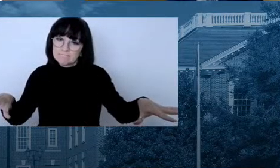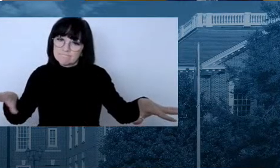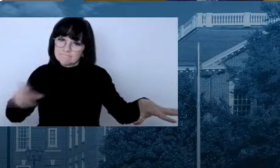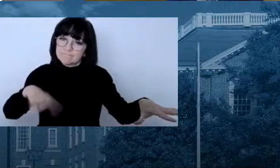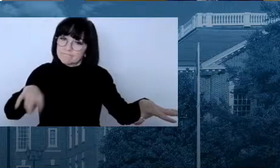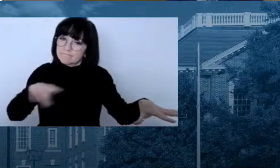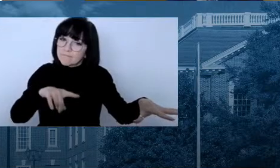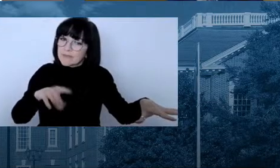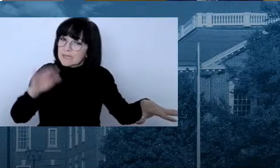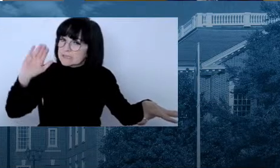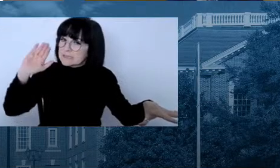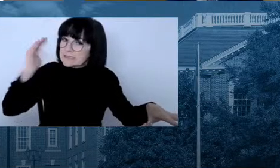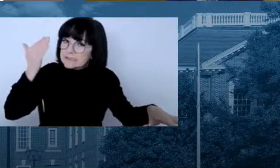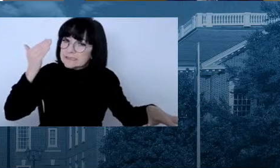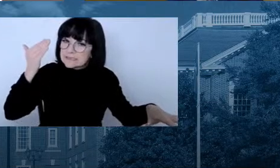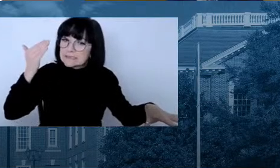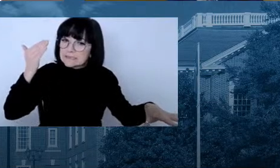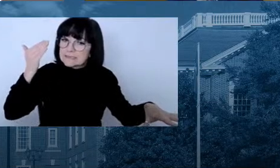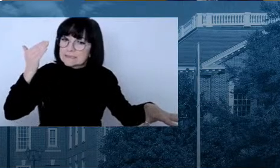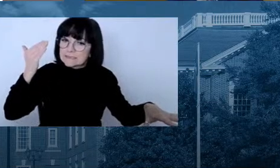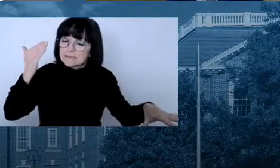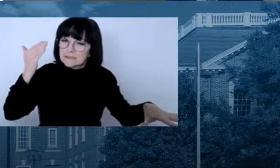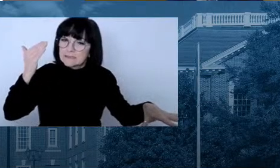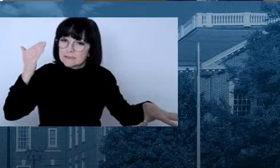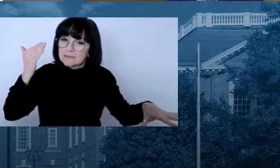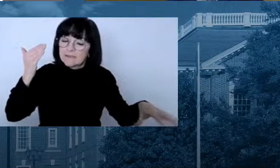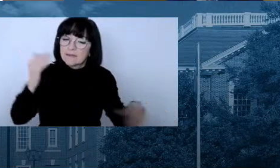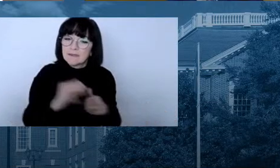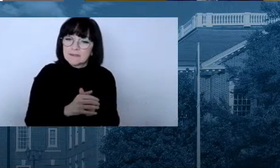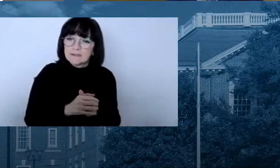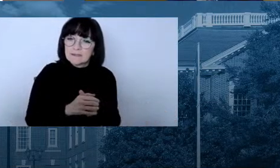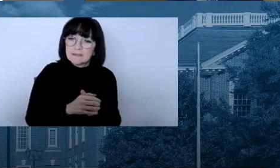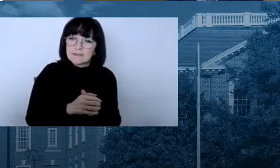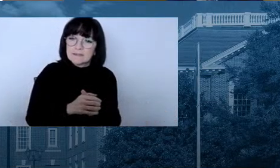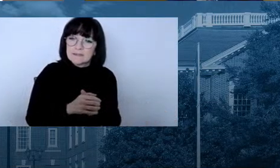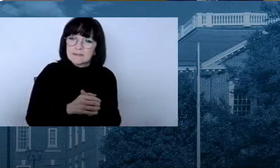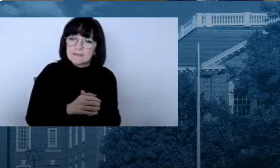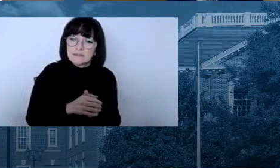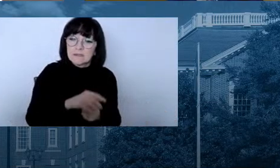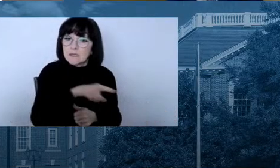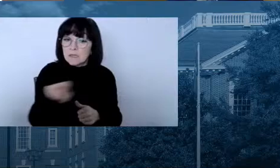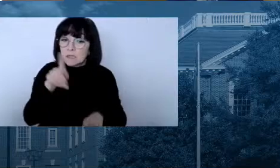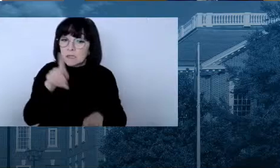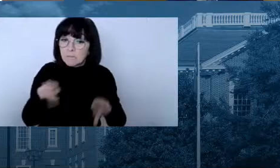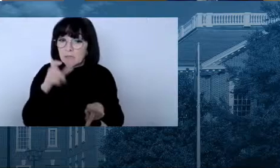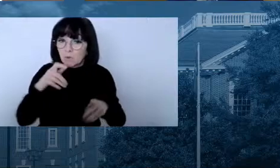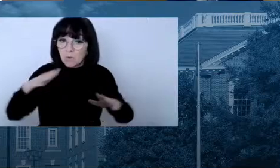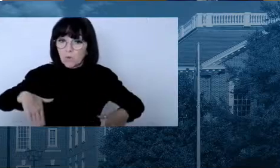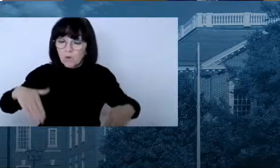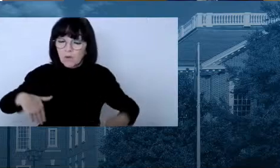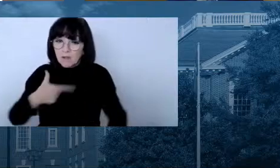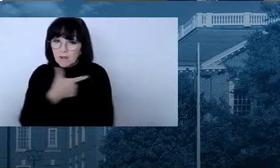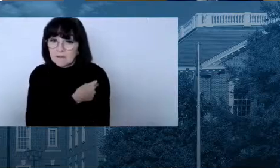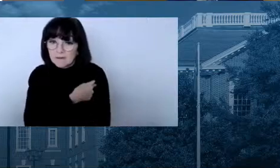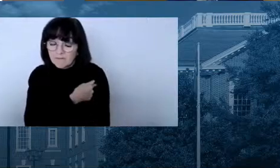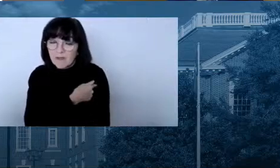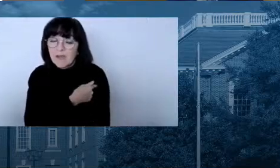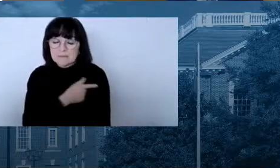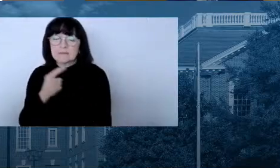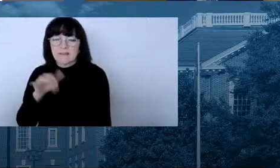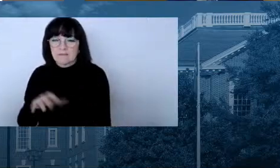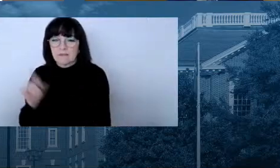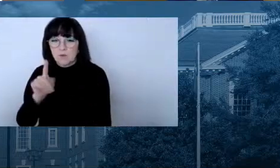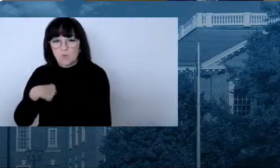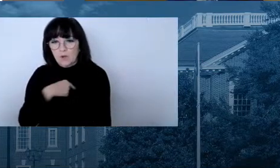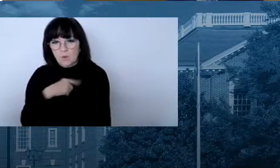higher in the lower, less expected, lower vaccinated parts of our state, so central Delaware and